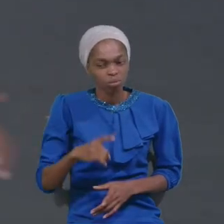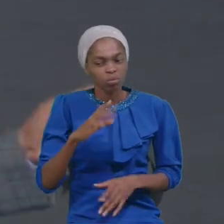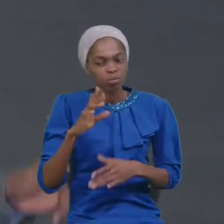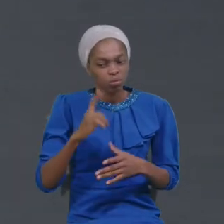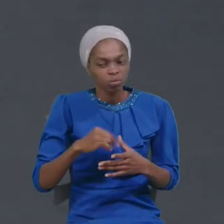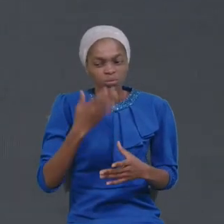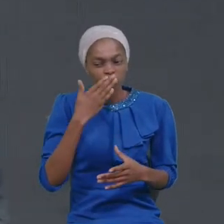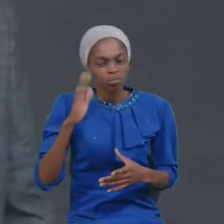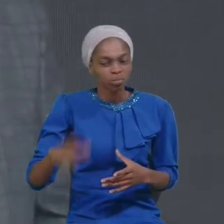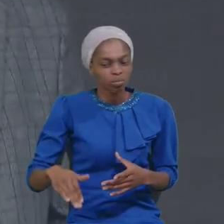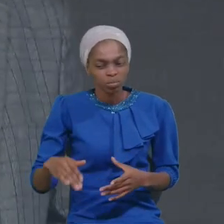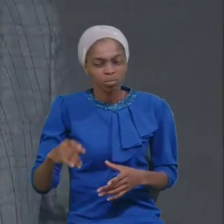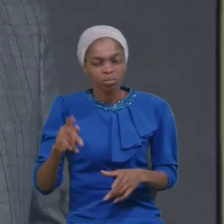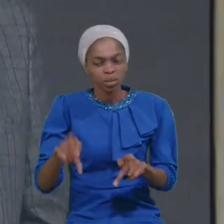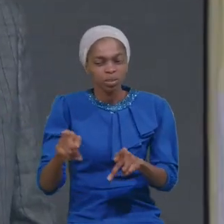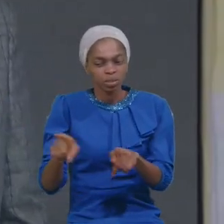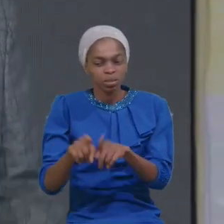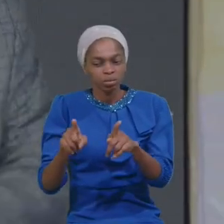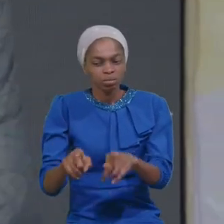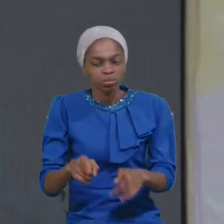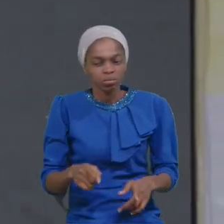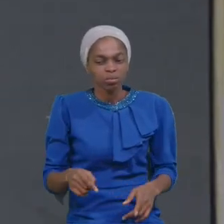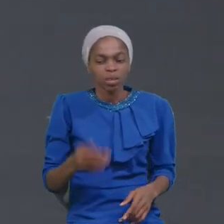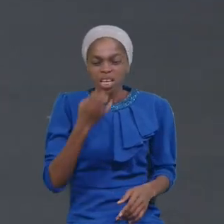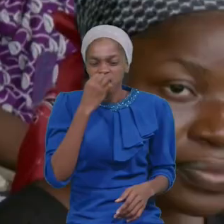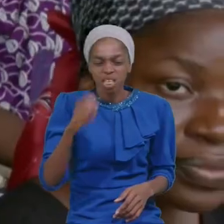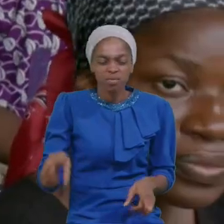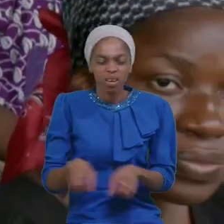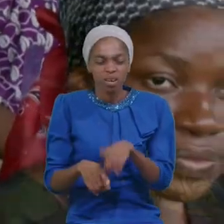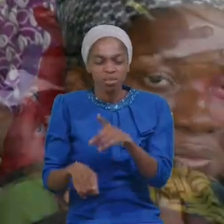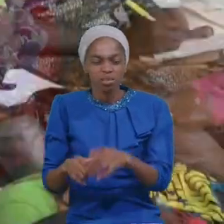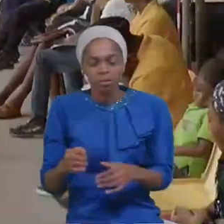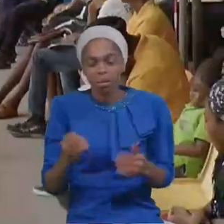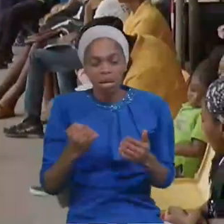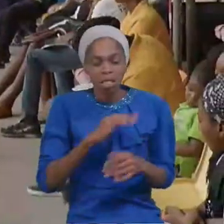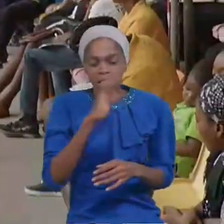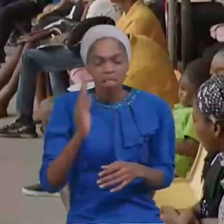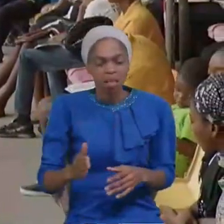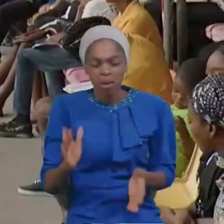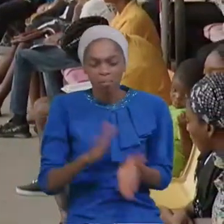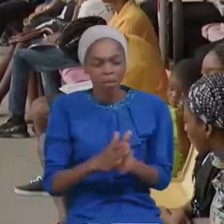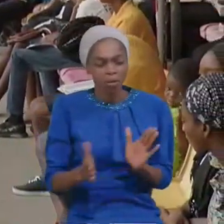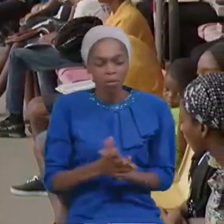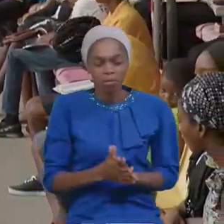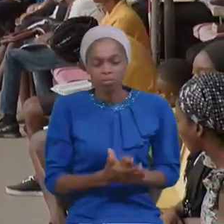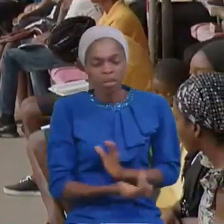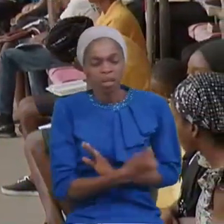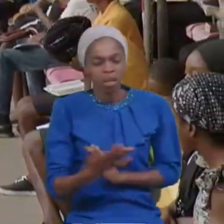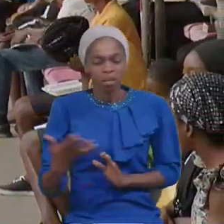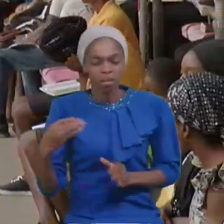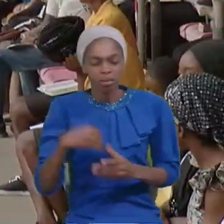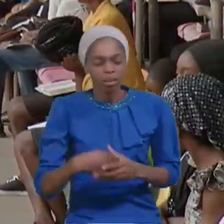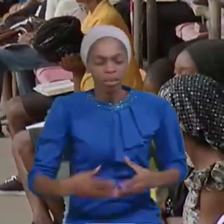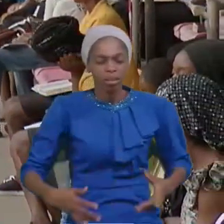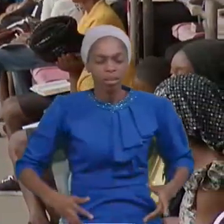to anything in life. And then we bow our heads in shame,